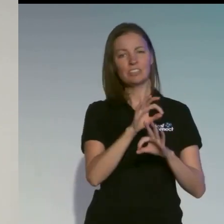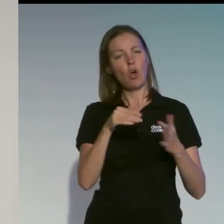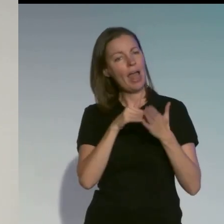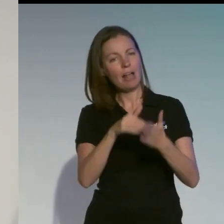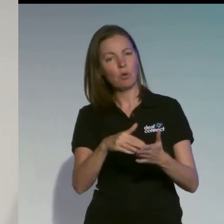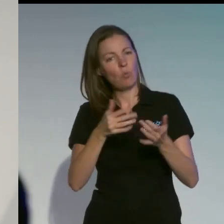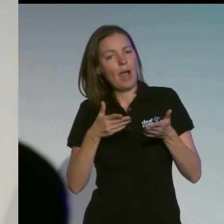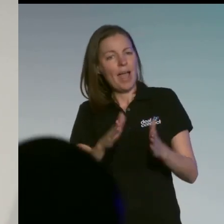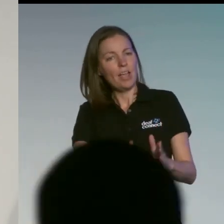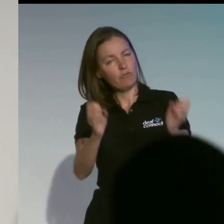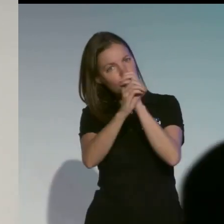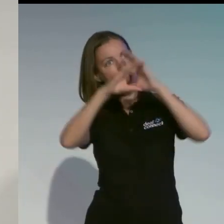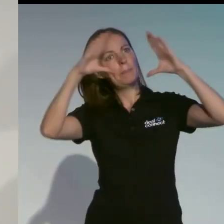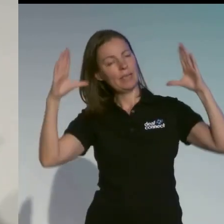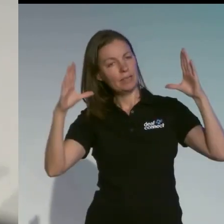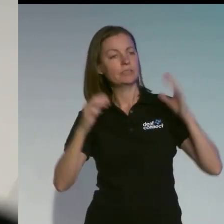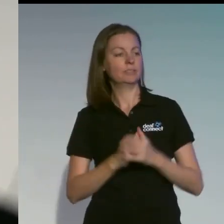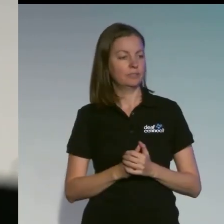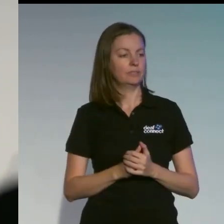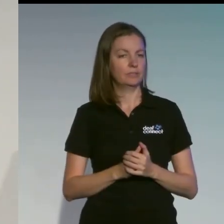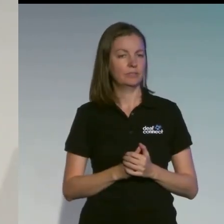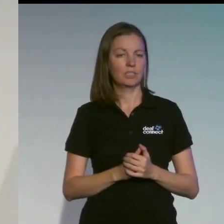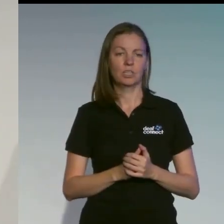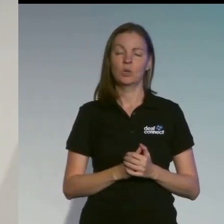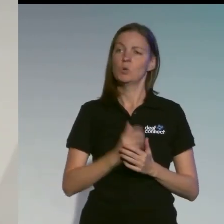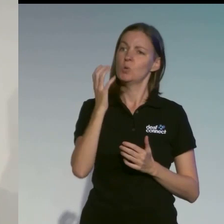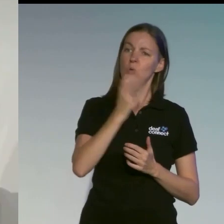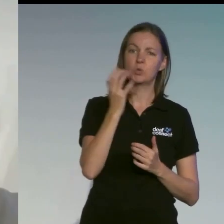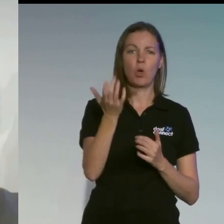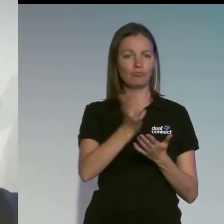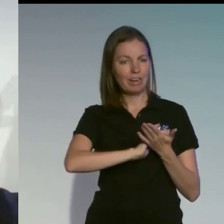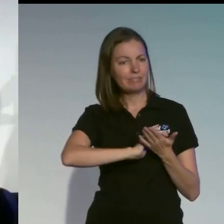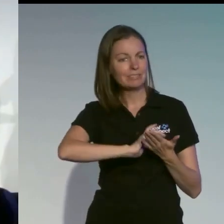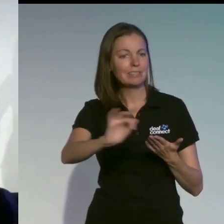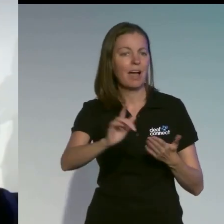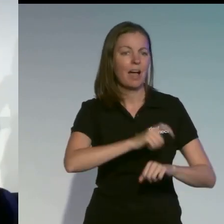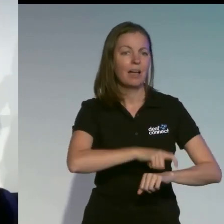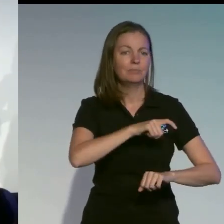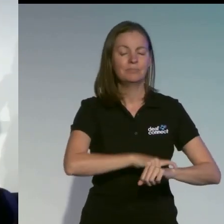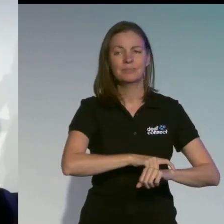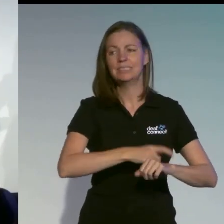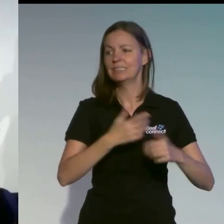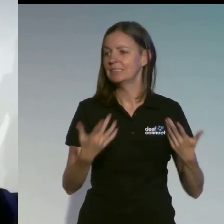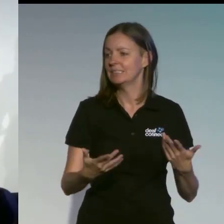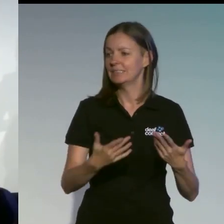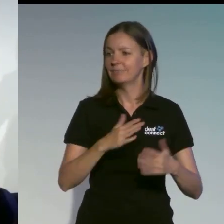really hard. Yeah. I'm so sorry, guys, we're running out of time, or rather the lights are flashing out and we've run out of time. I